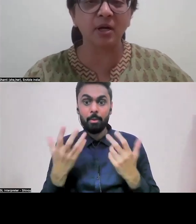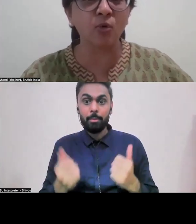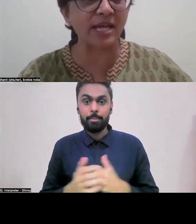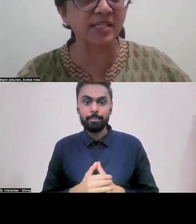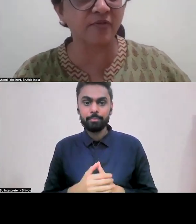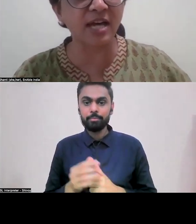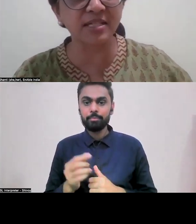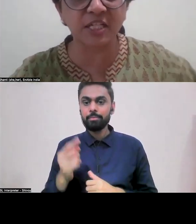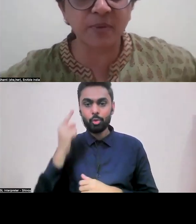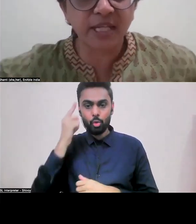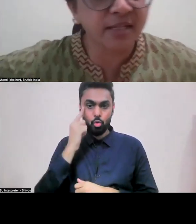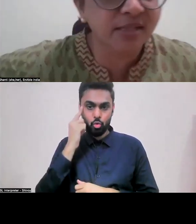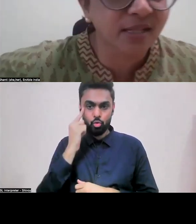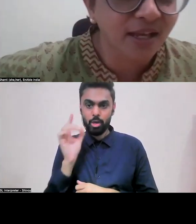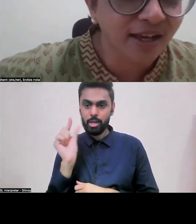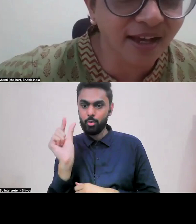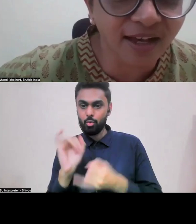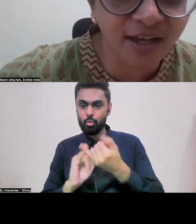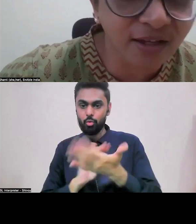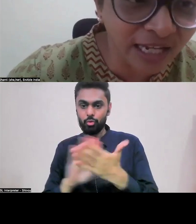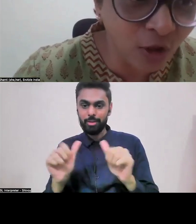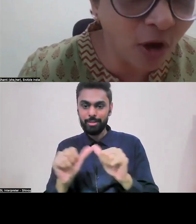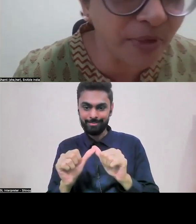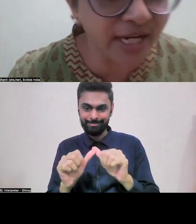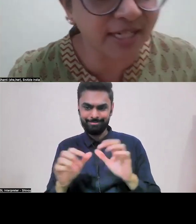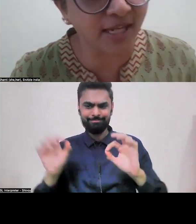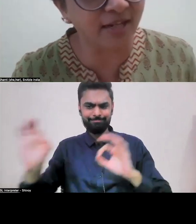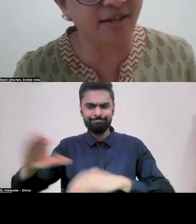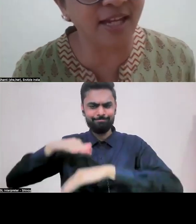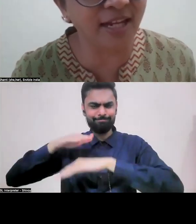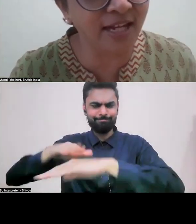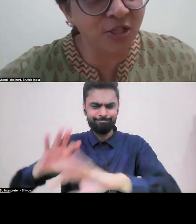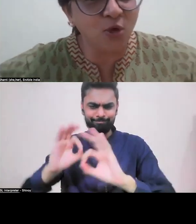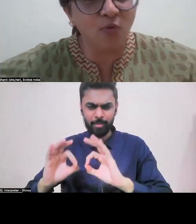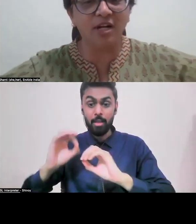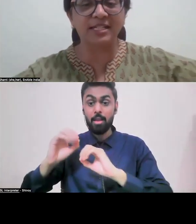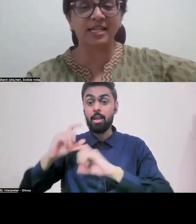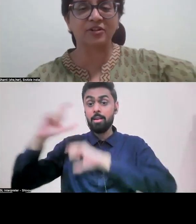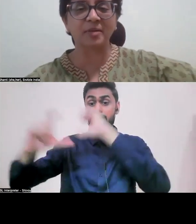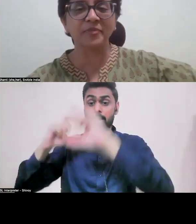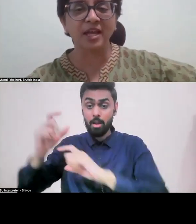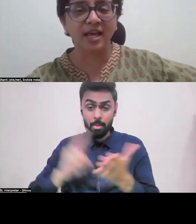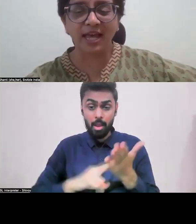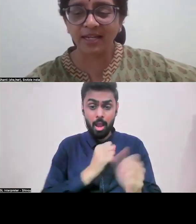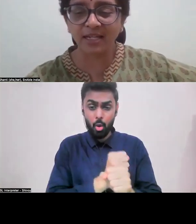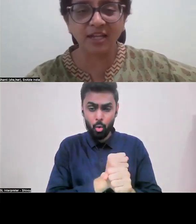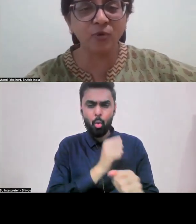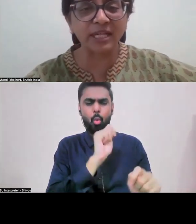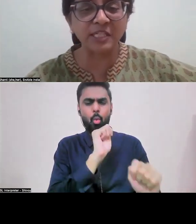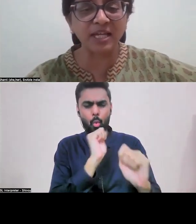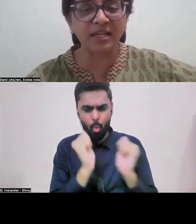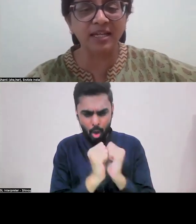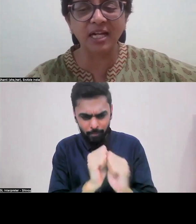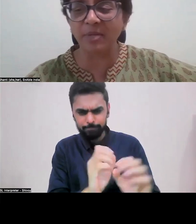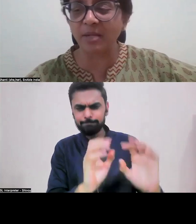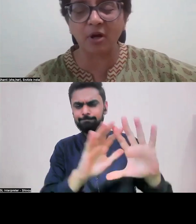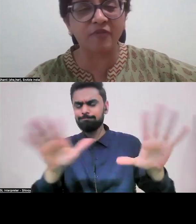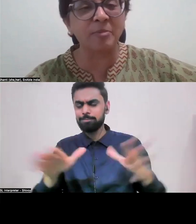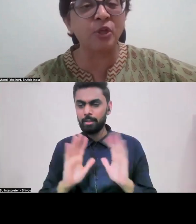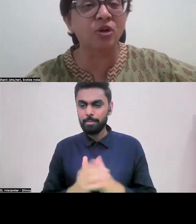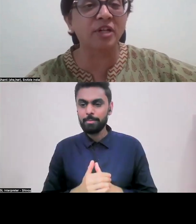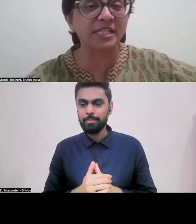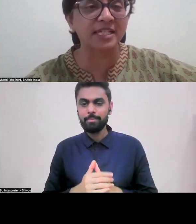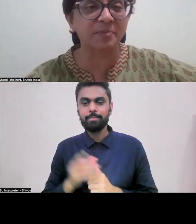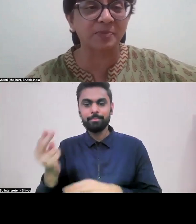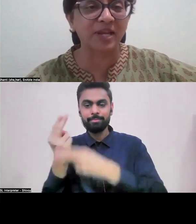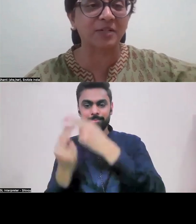ma'am, who has vast experience in corporates and in NGO world, etc. And if you can speak a little bit about